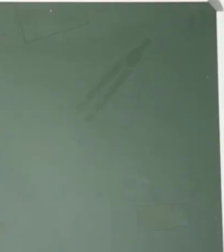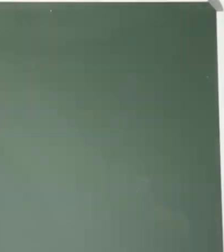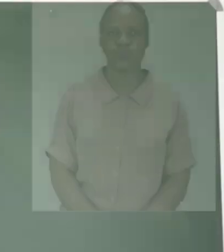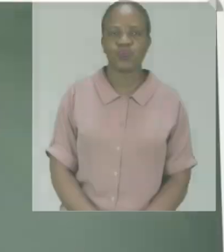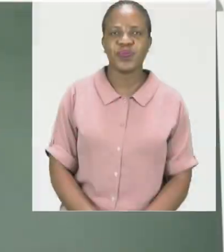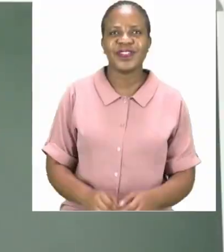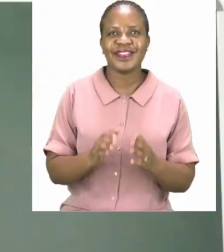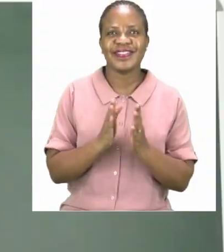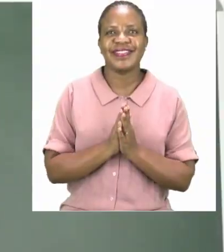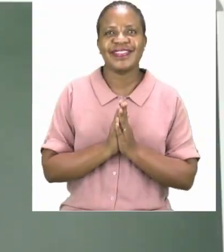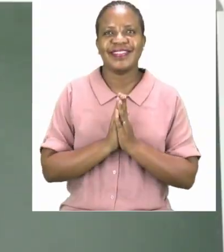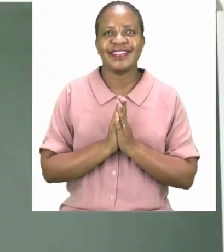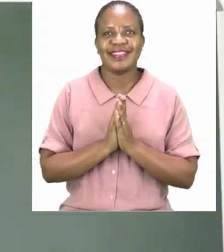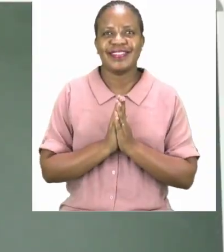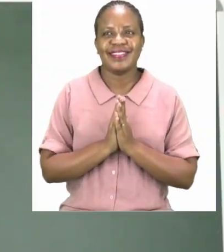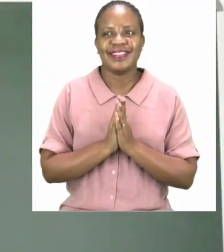One,